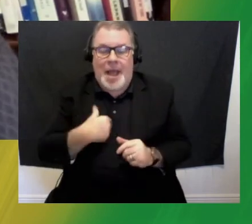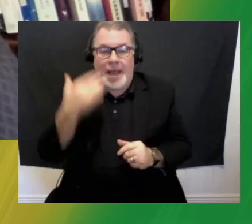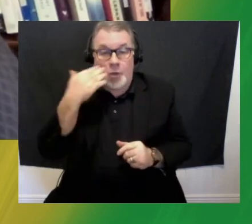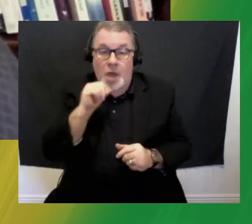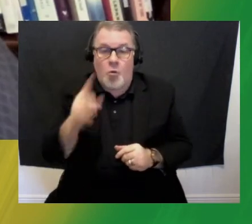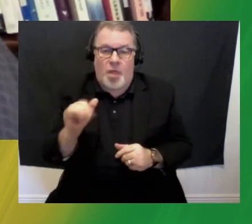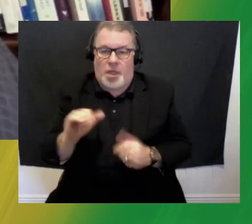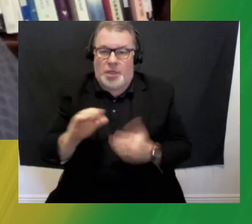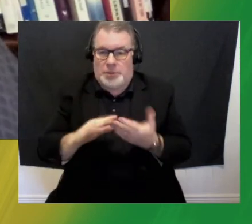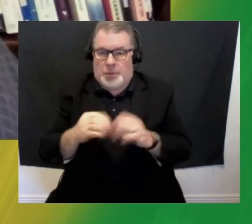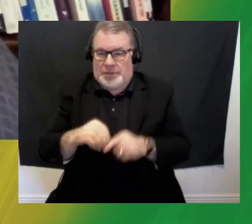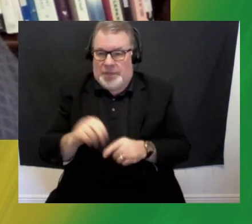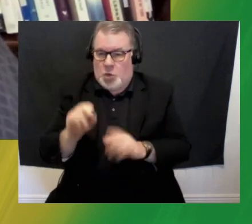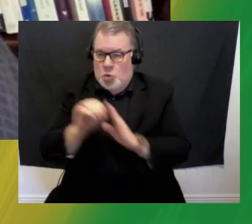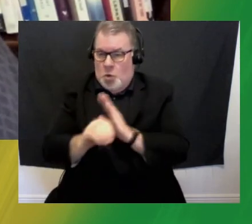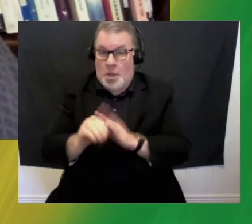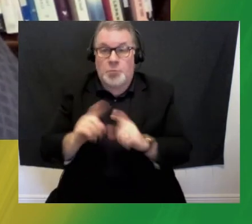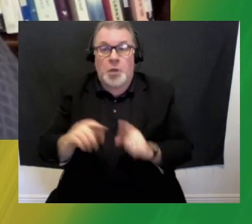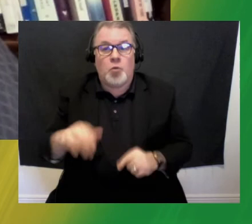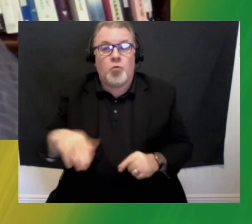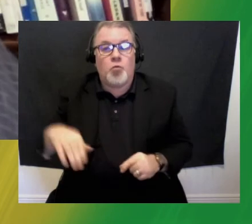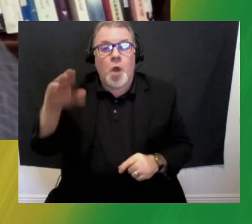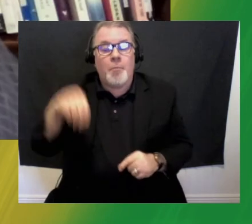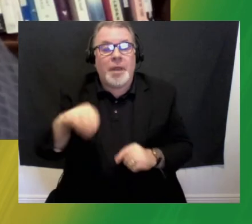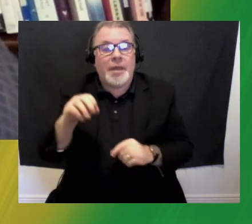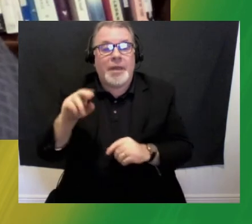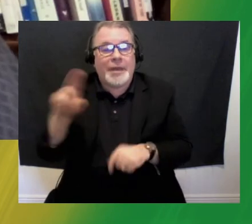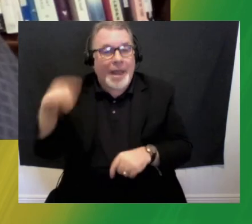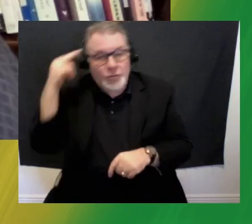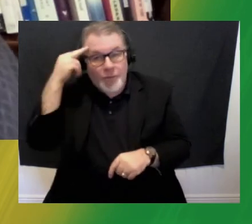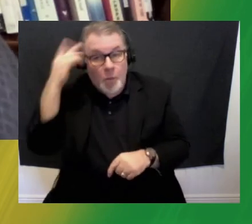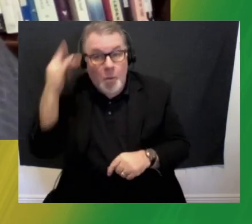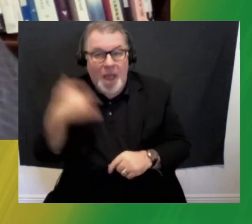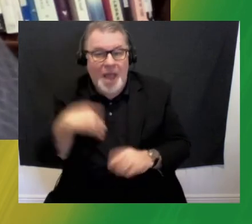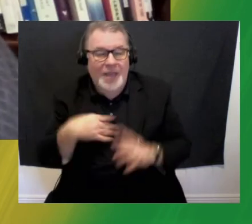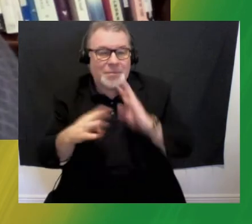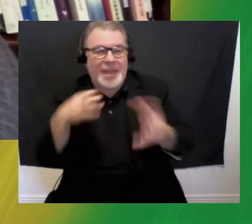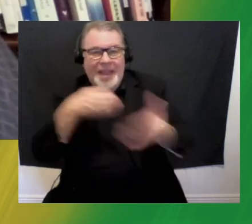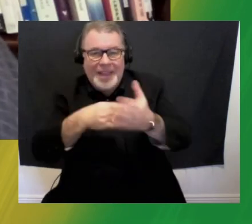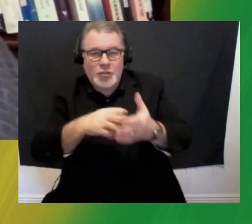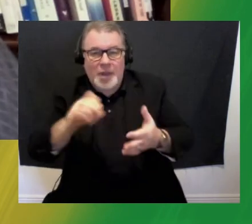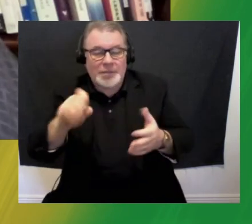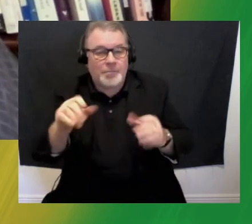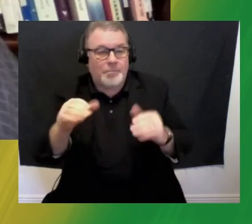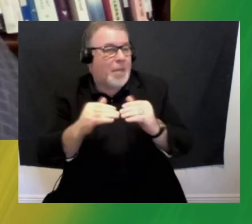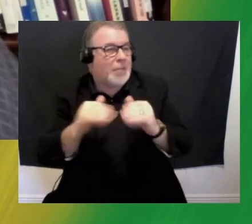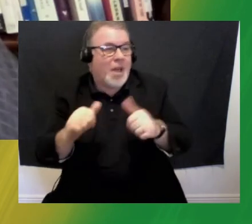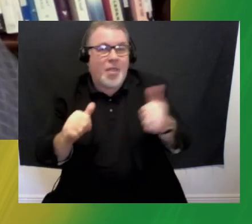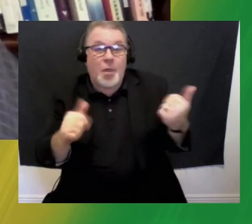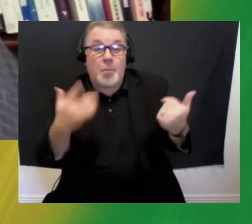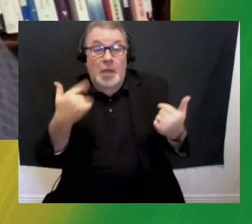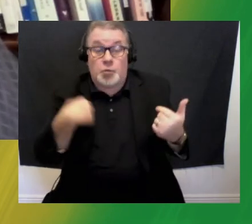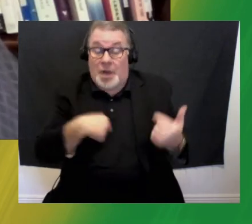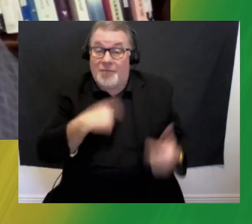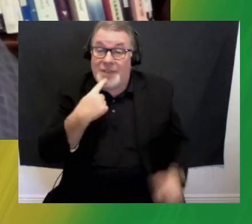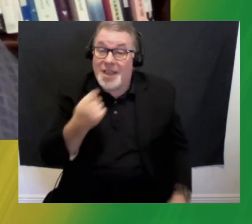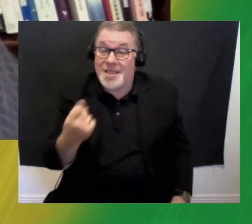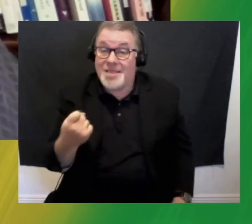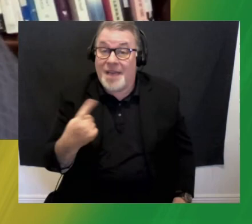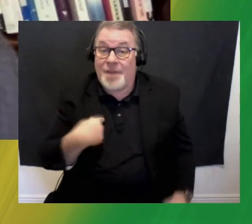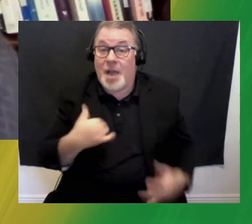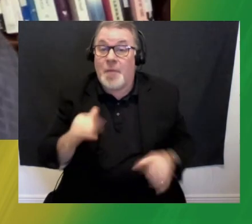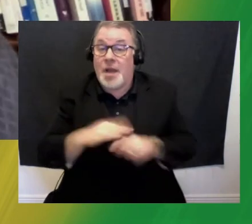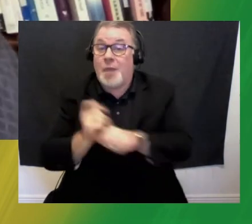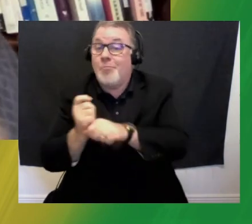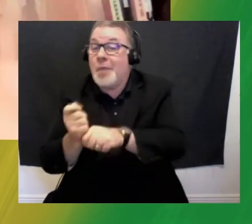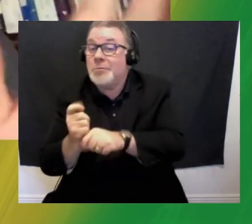in New Orleans, but growing up here in Nashville. The reason that I speak out against racism as much as anything is because when I was 11 years old, I played on a baseball